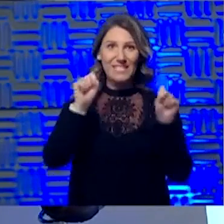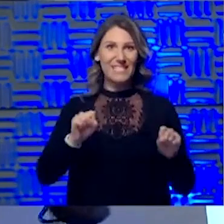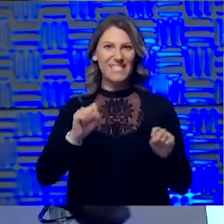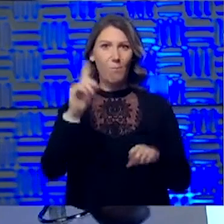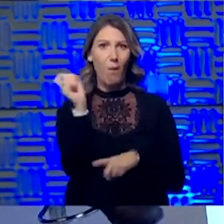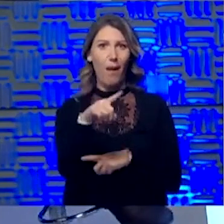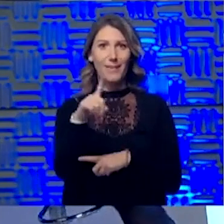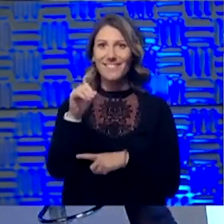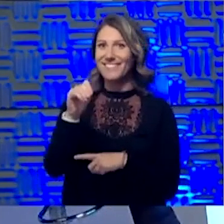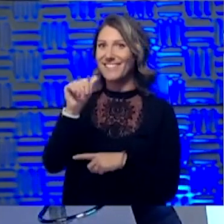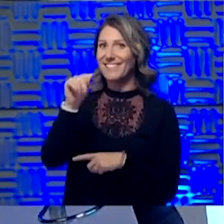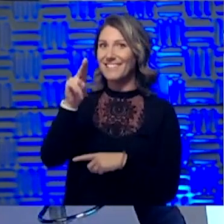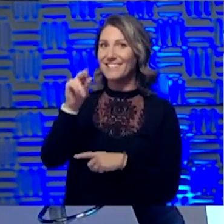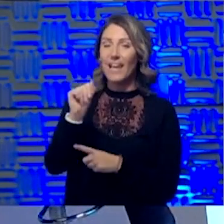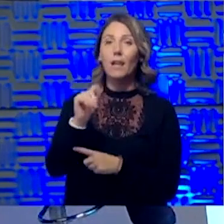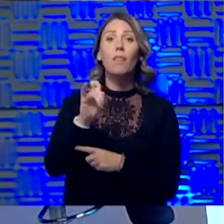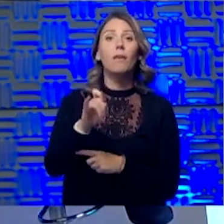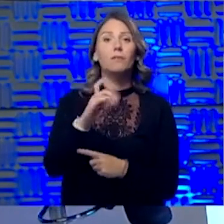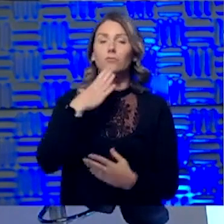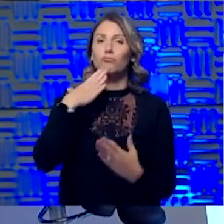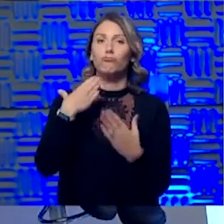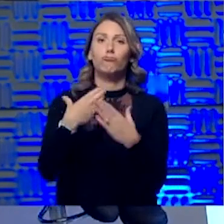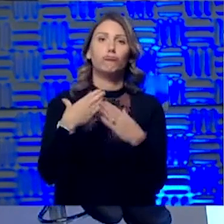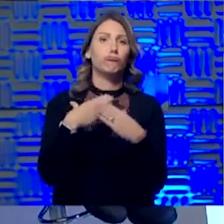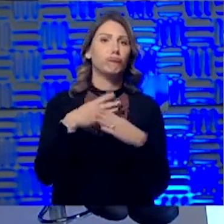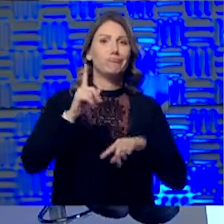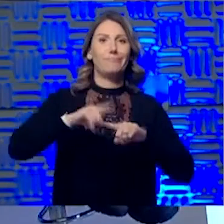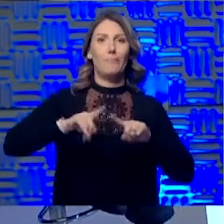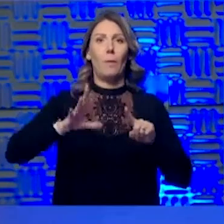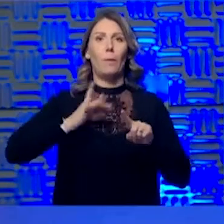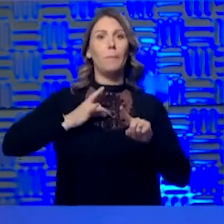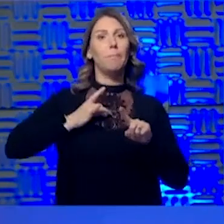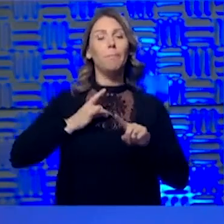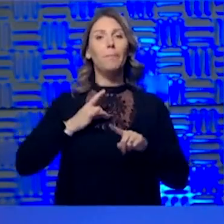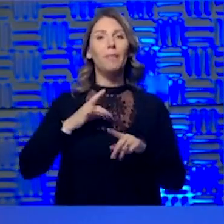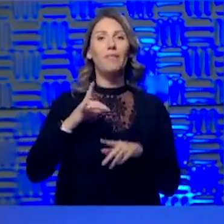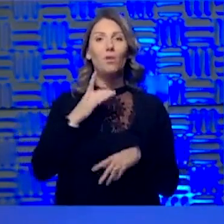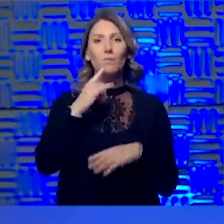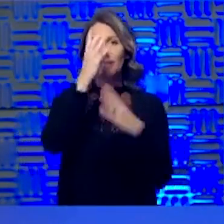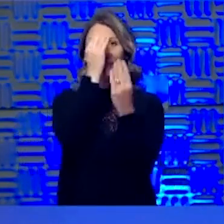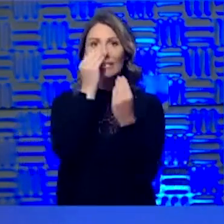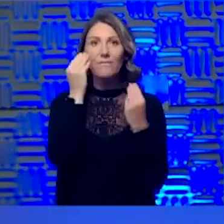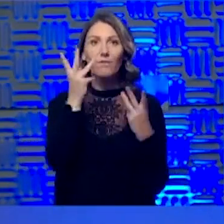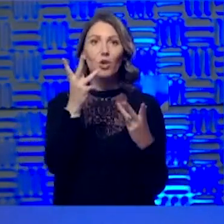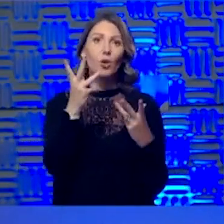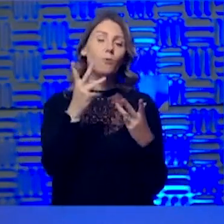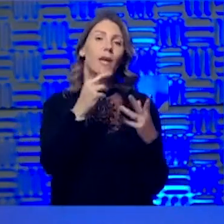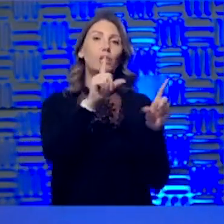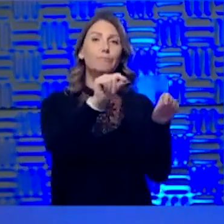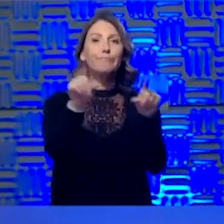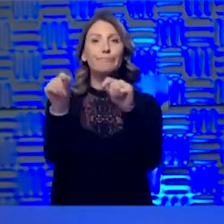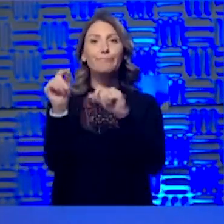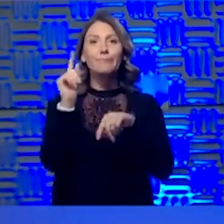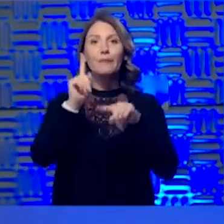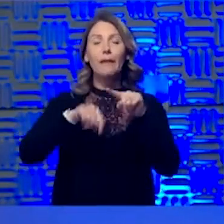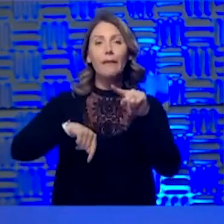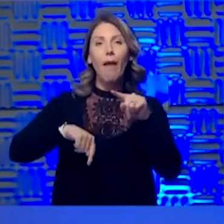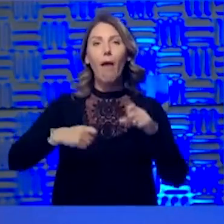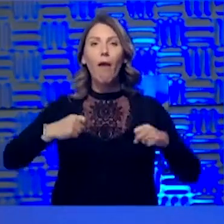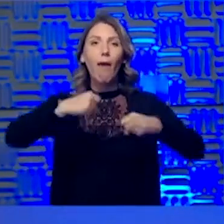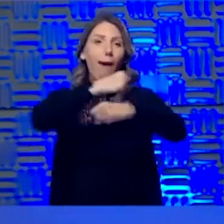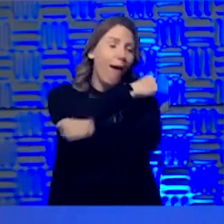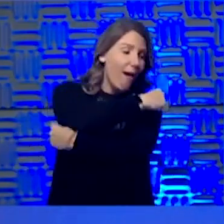I mean, this is a great immunology question. There was some information going around that we can't be not hugging, not